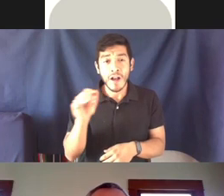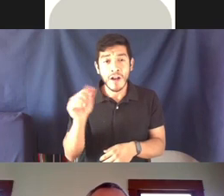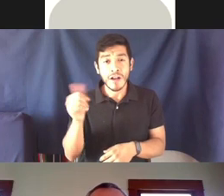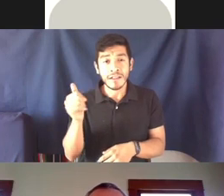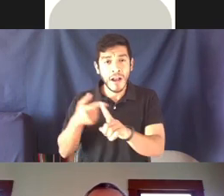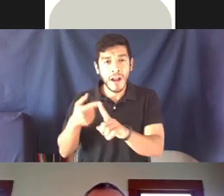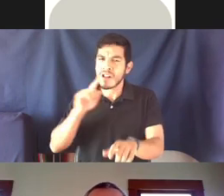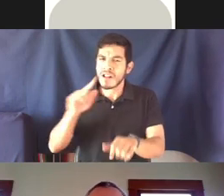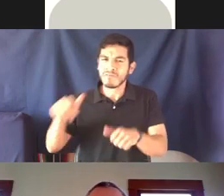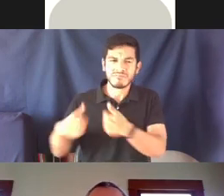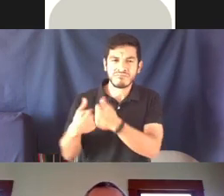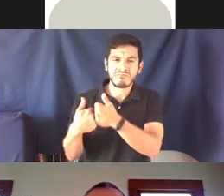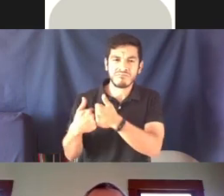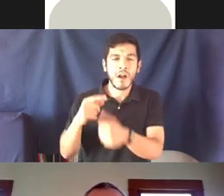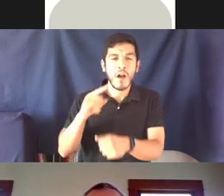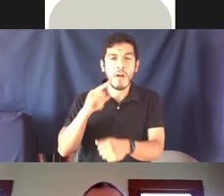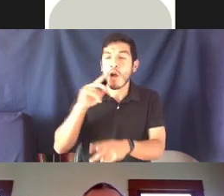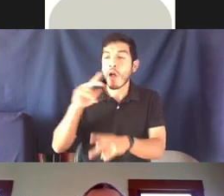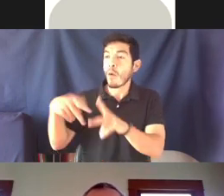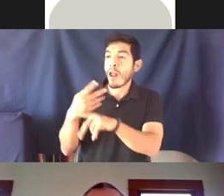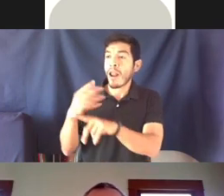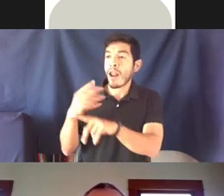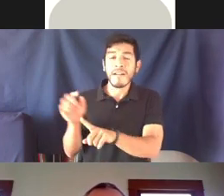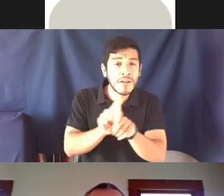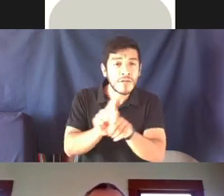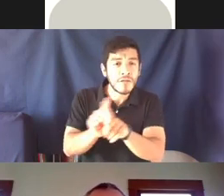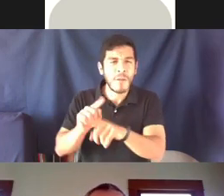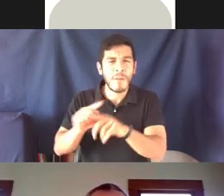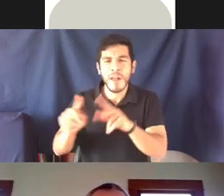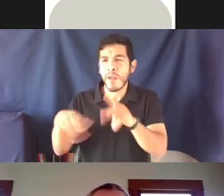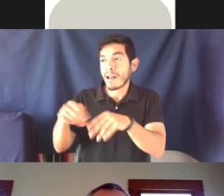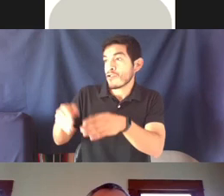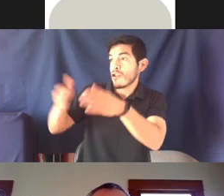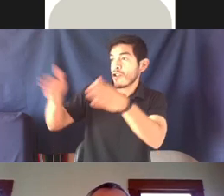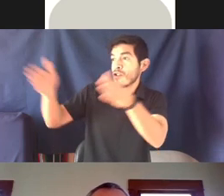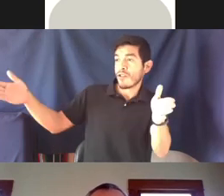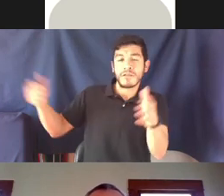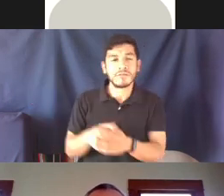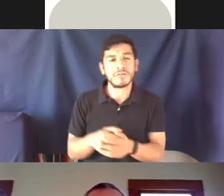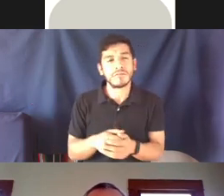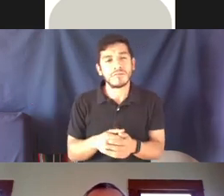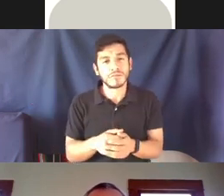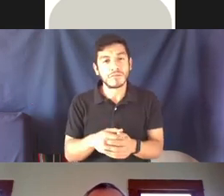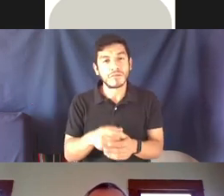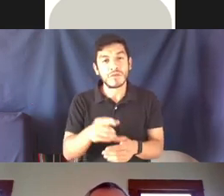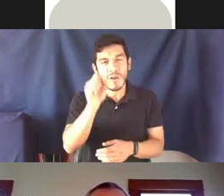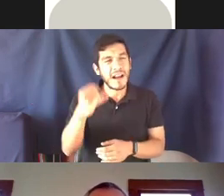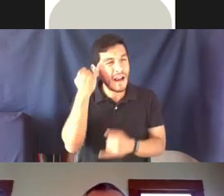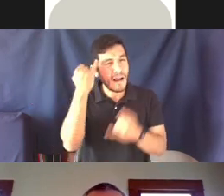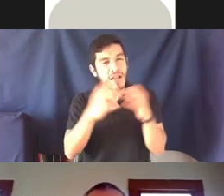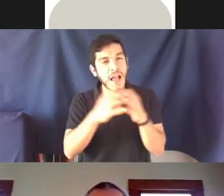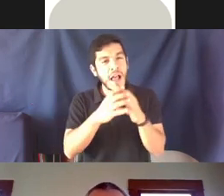world of mentoring, but the world in general. As you can imagine, a lot of the programmatic efforts out there have